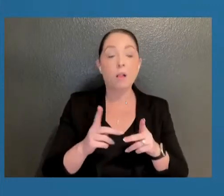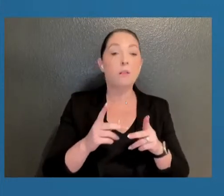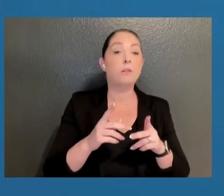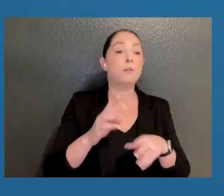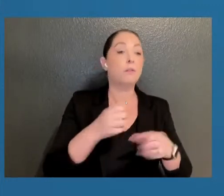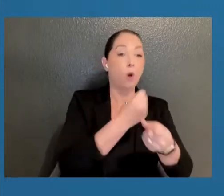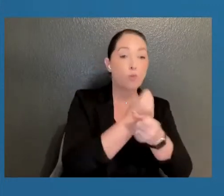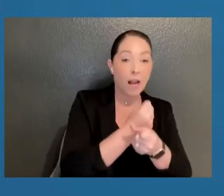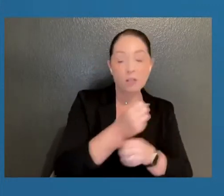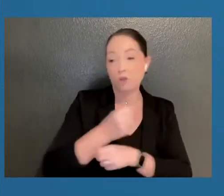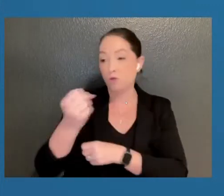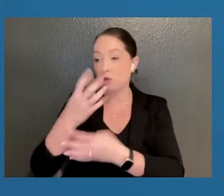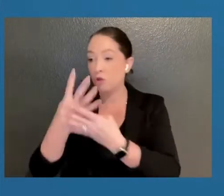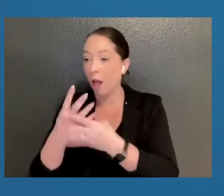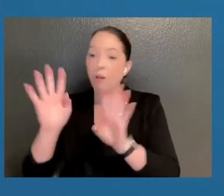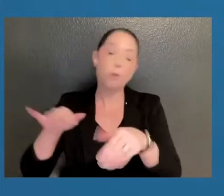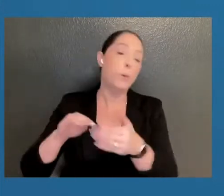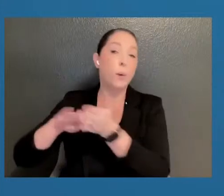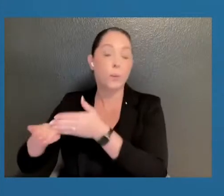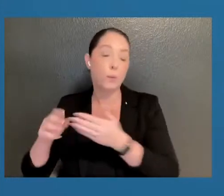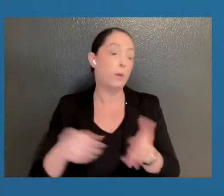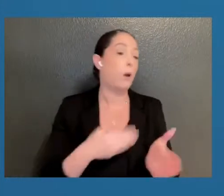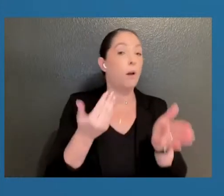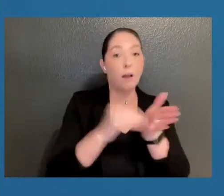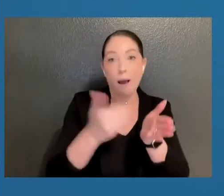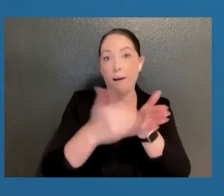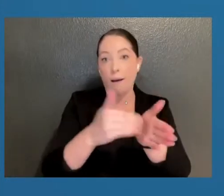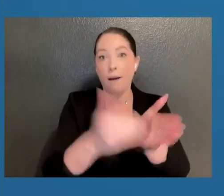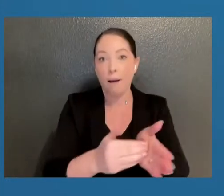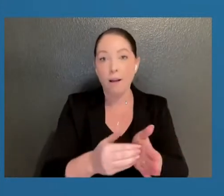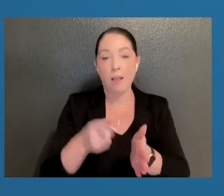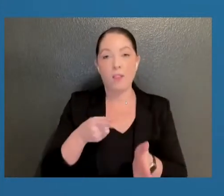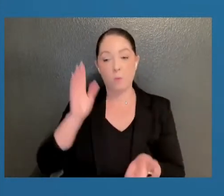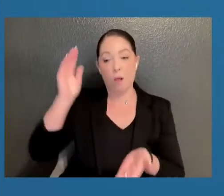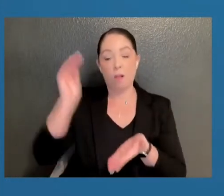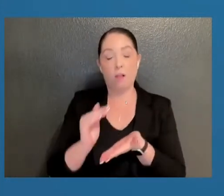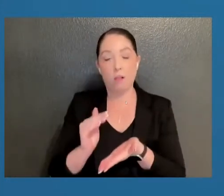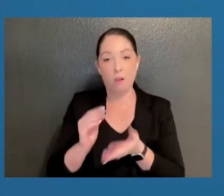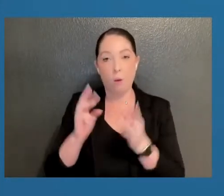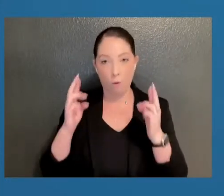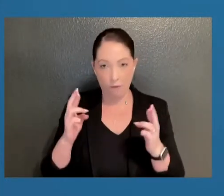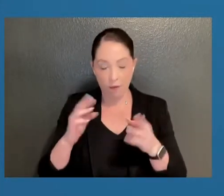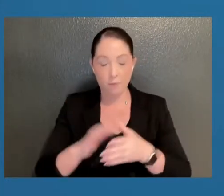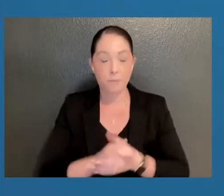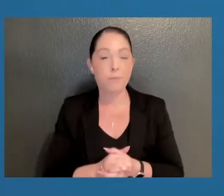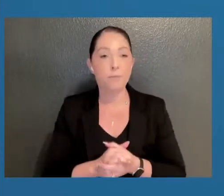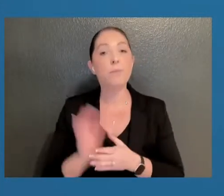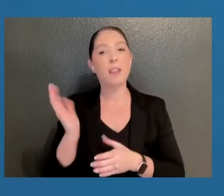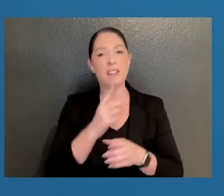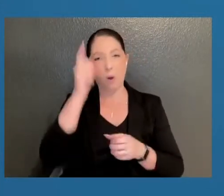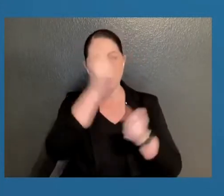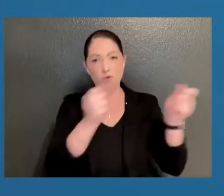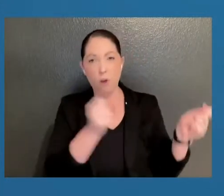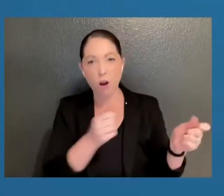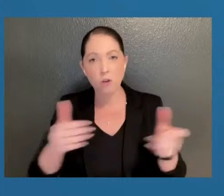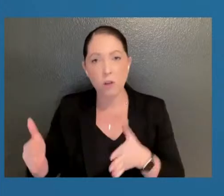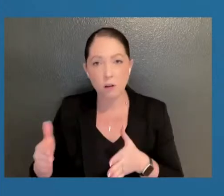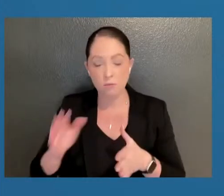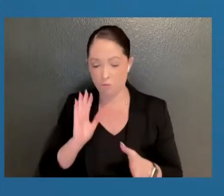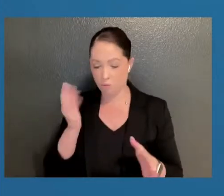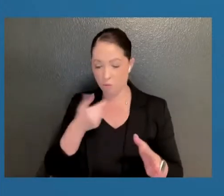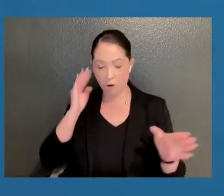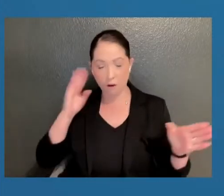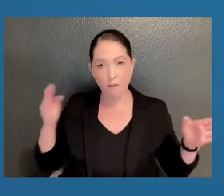technicality. And it's part of an overall strategy. Put our focus on fighting crime and